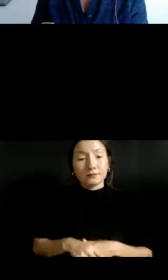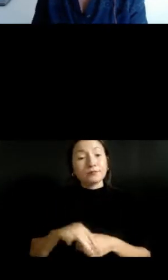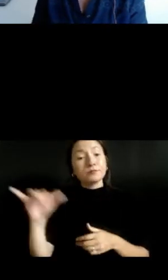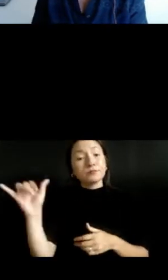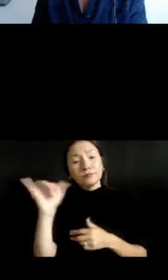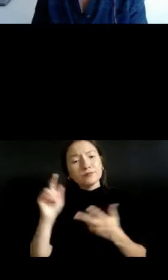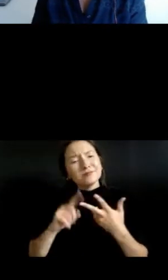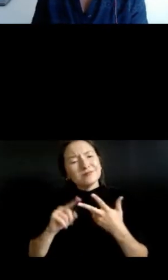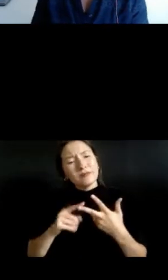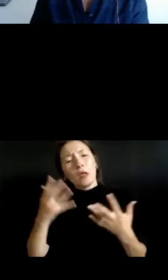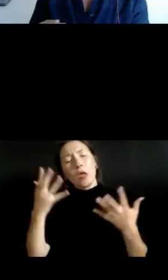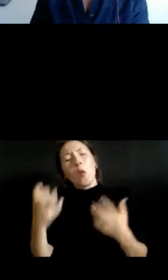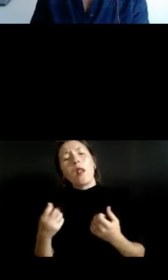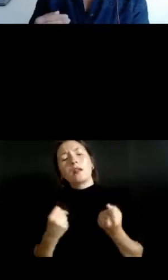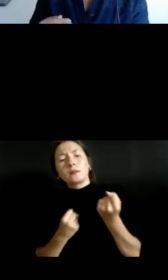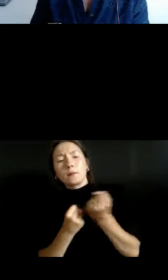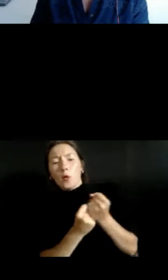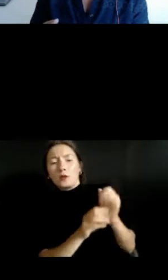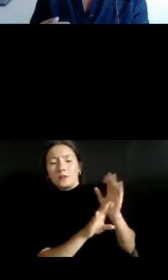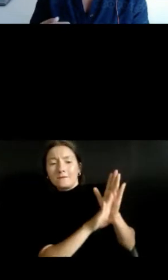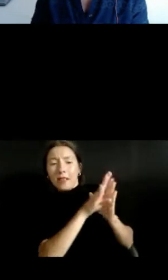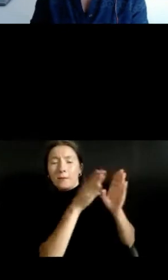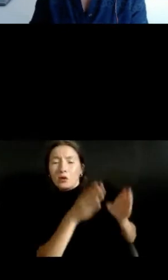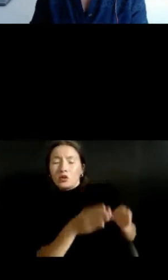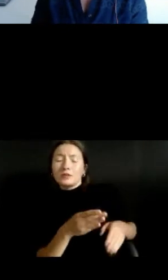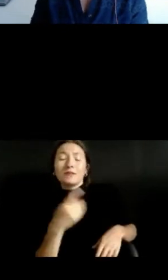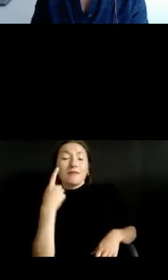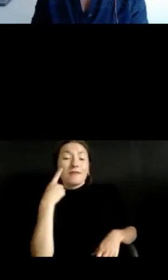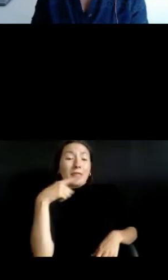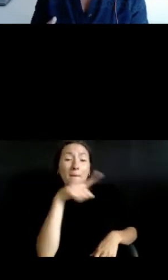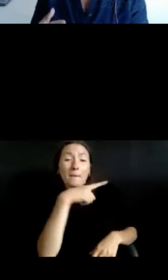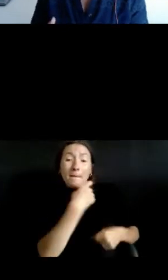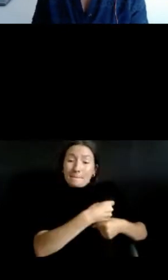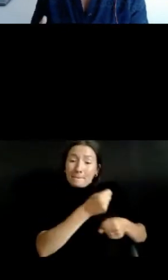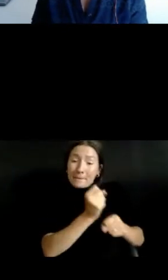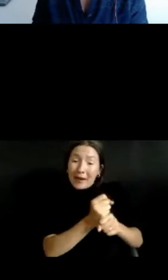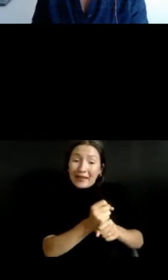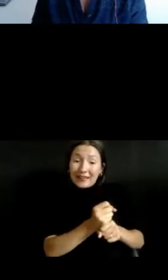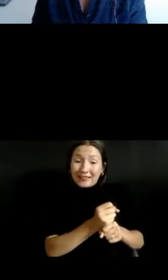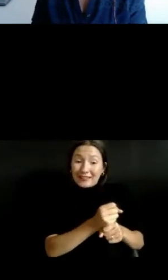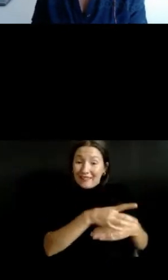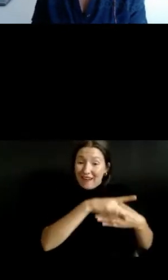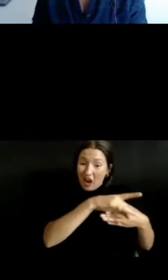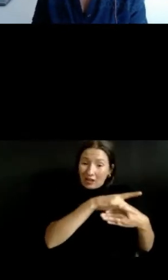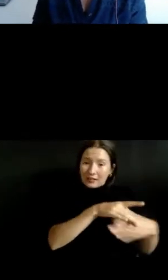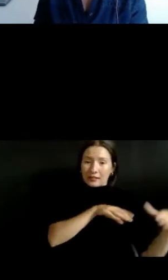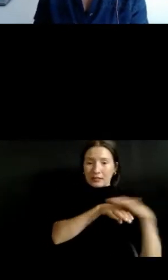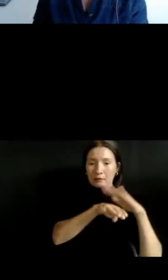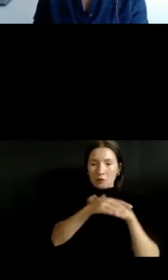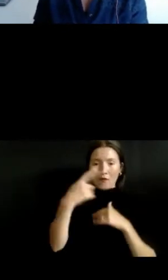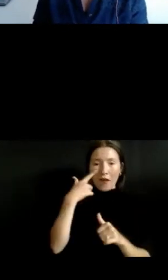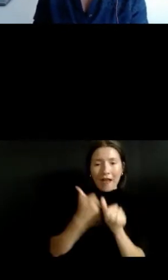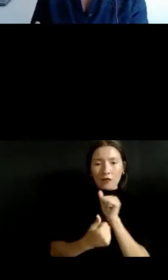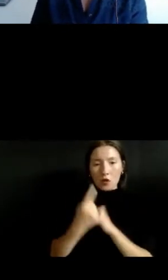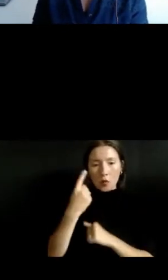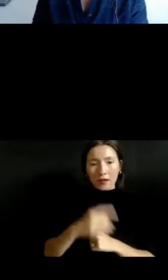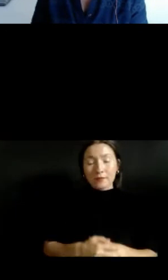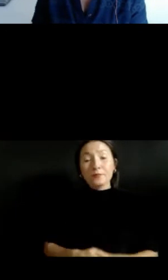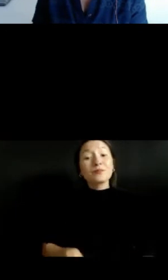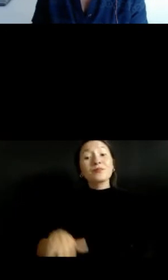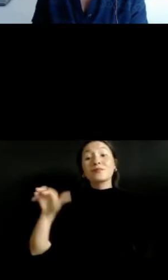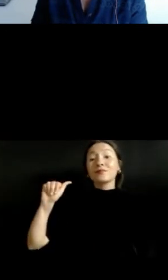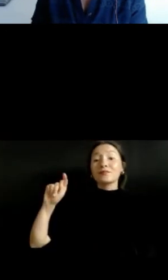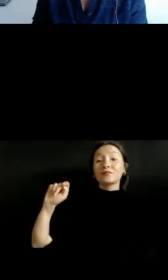the ATAG then give us the benchmark as to what authoring tool providers should be doing to make it easier for us to